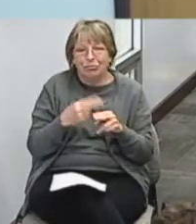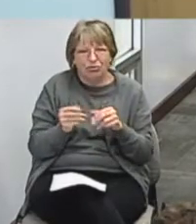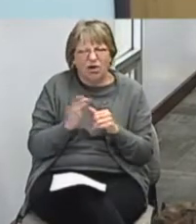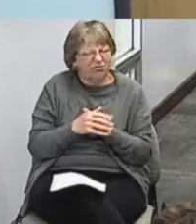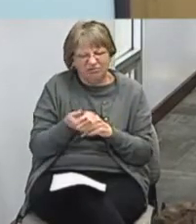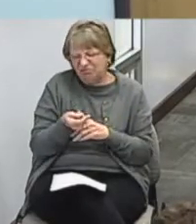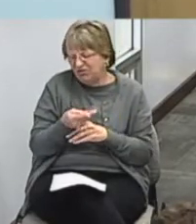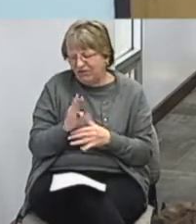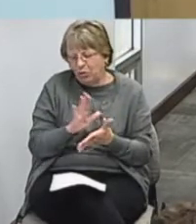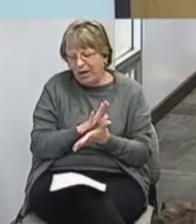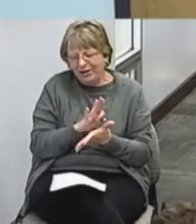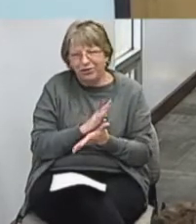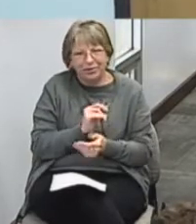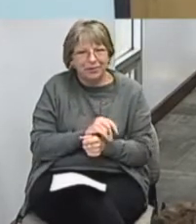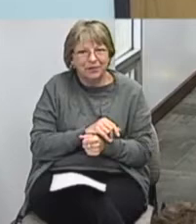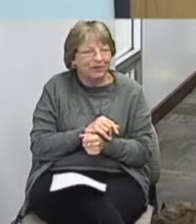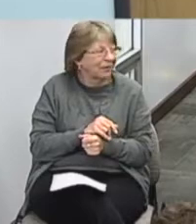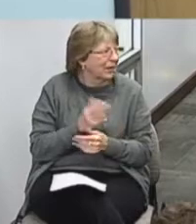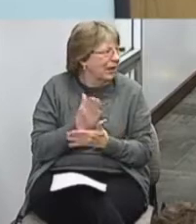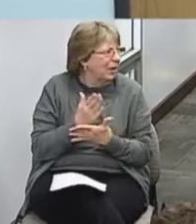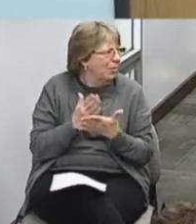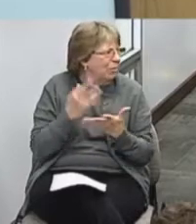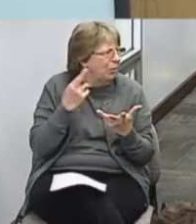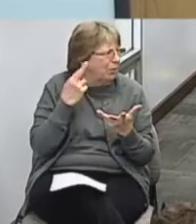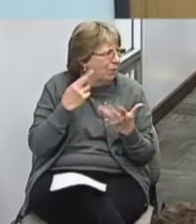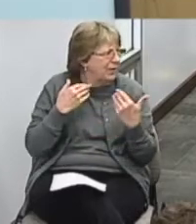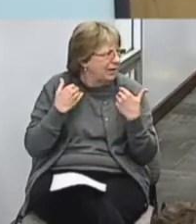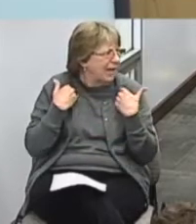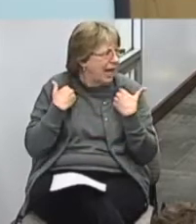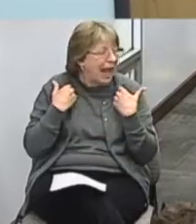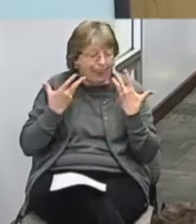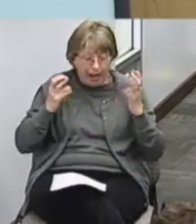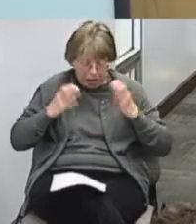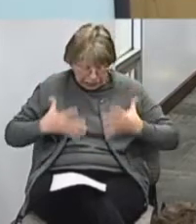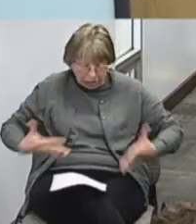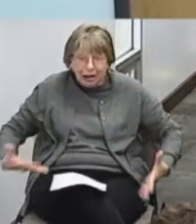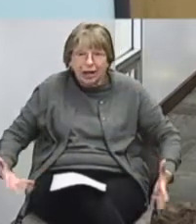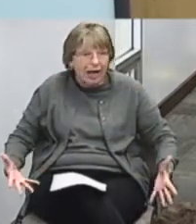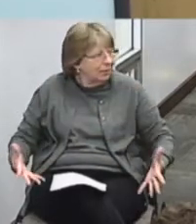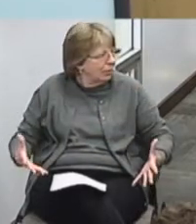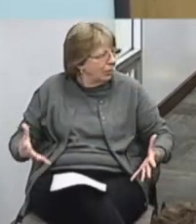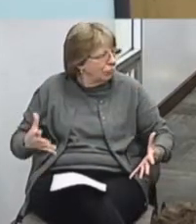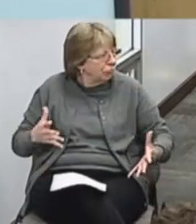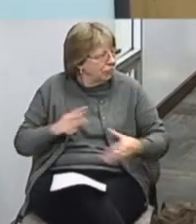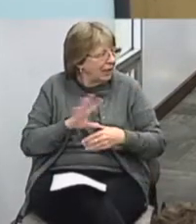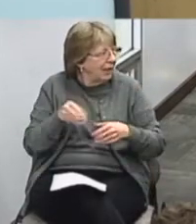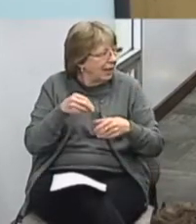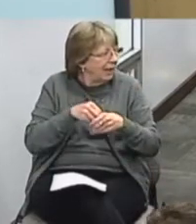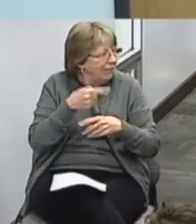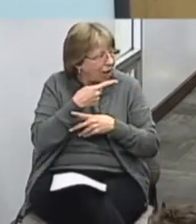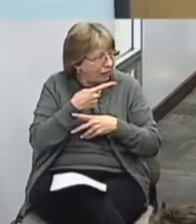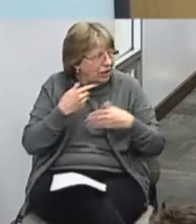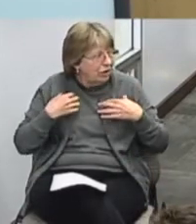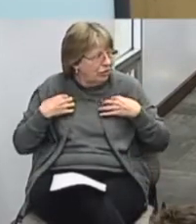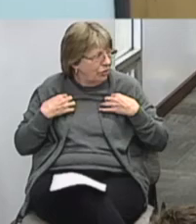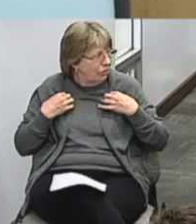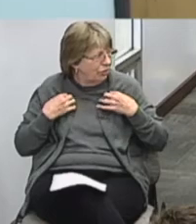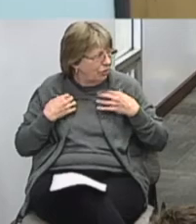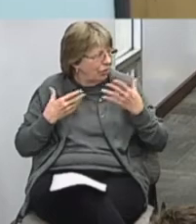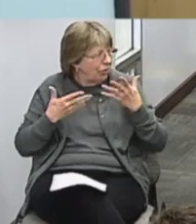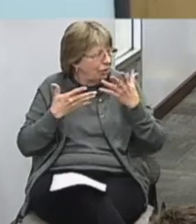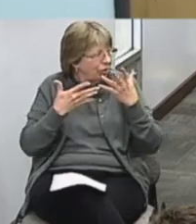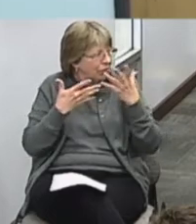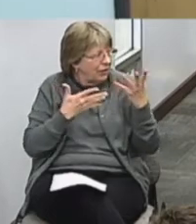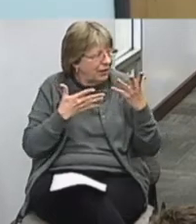Part of the reason I wore that costume last year has to do with this shirt. This is the actor who plays him